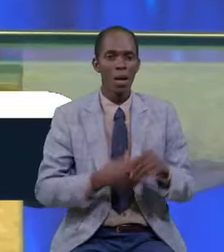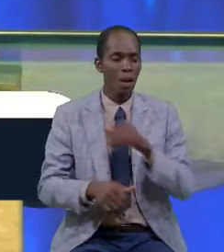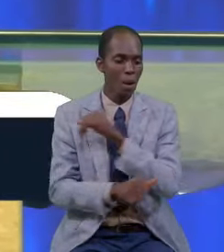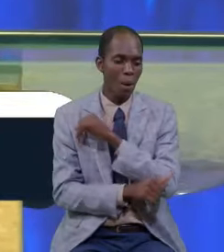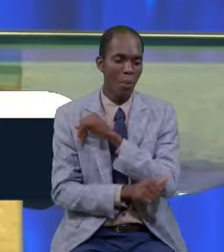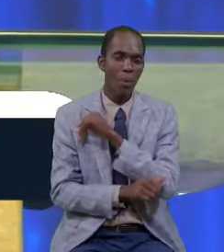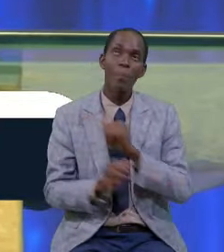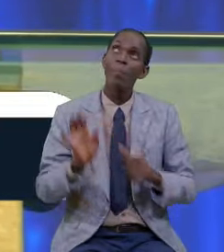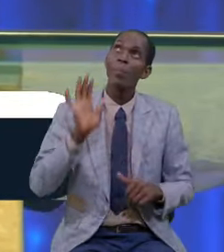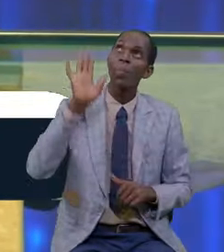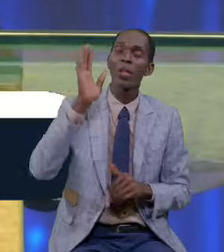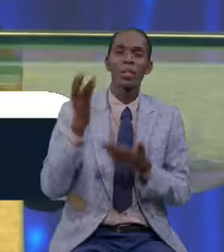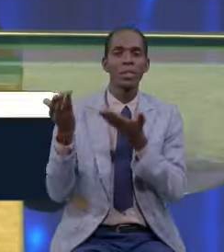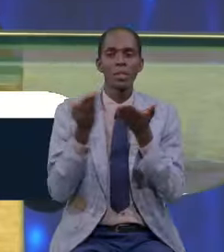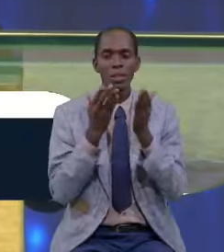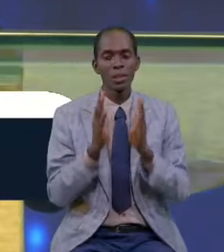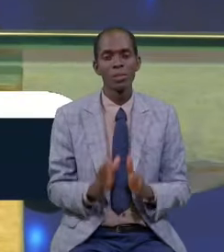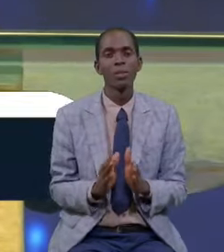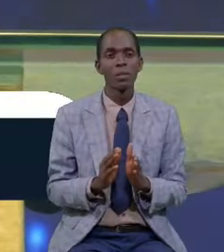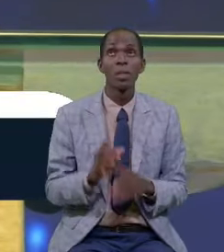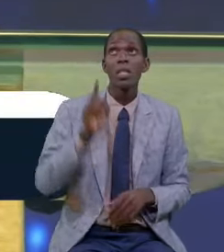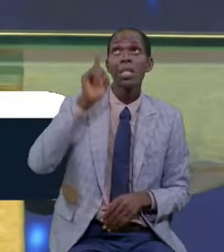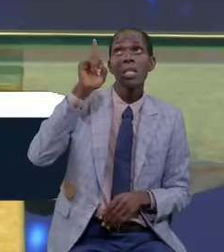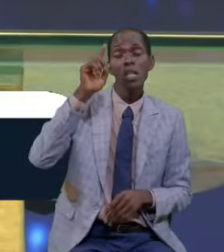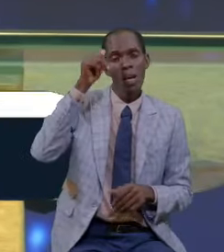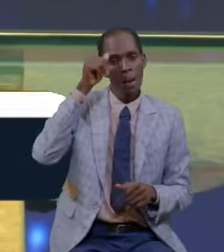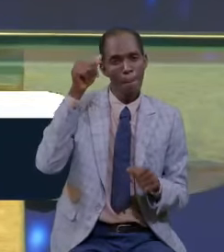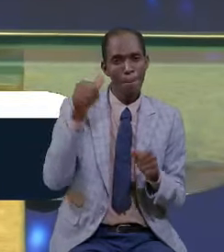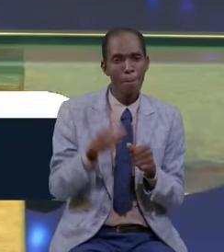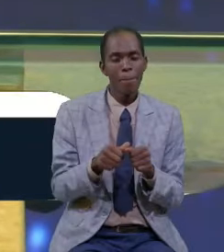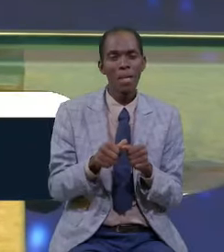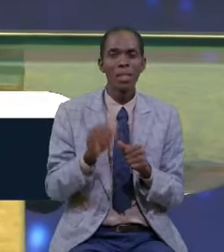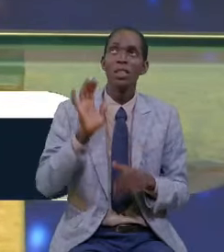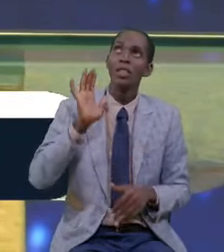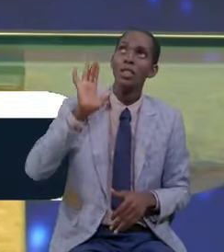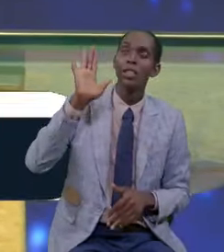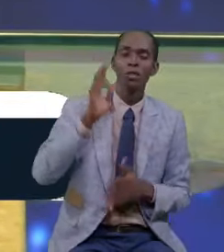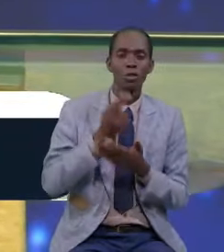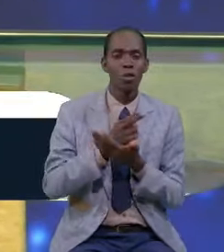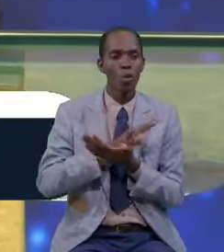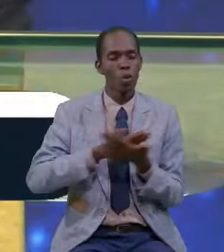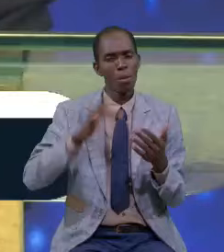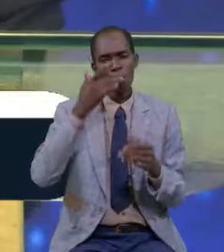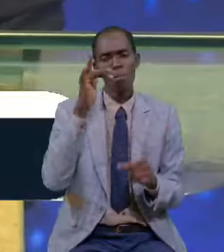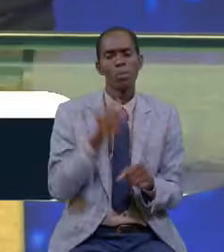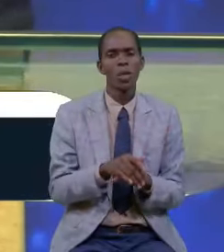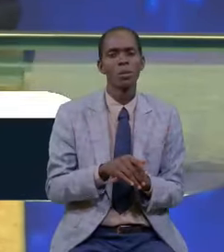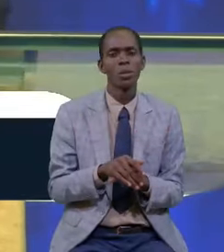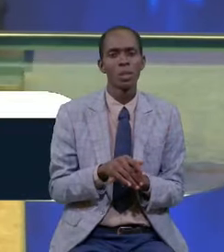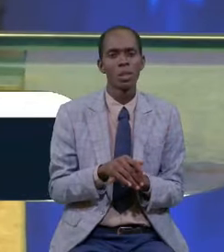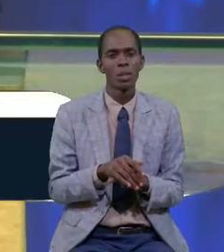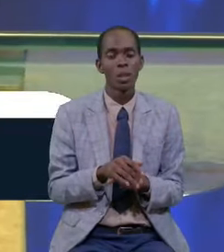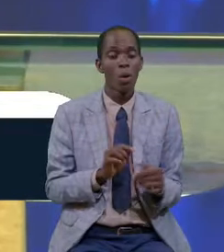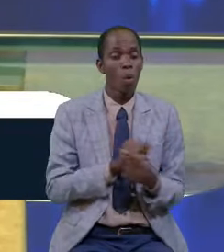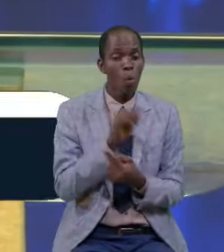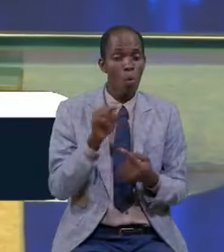his servant. He remembered his holy promise. You see, when a word